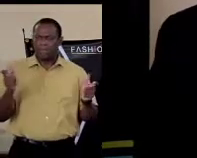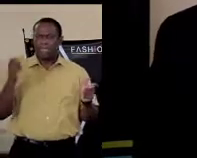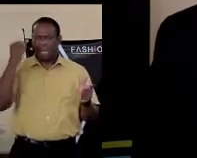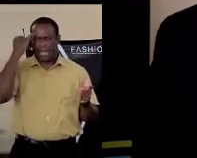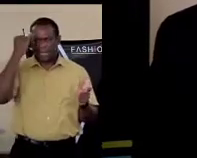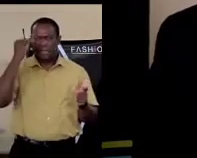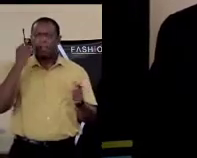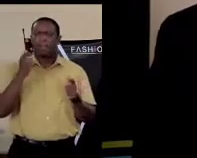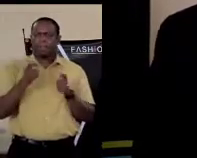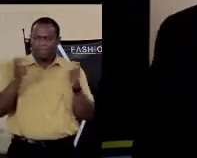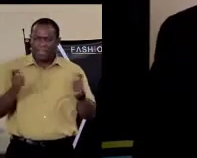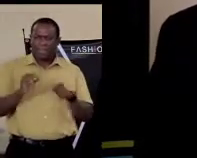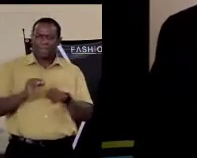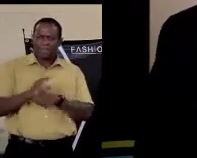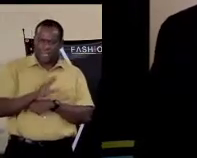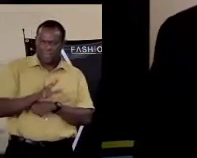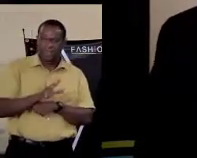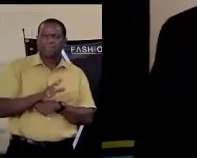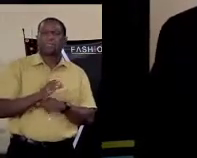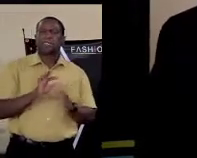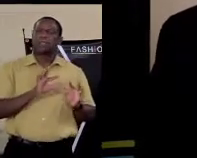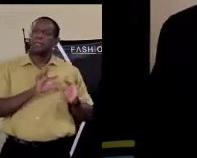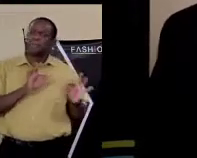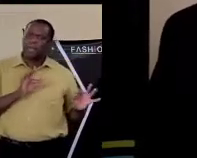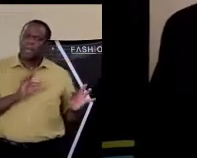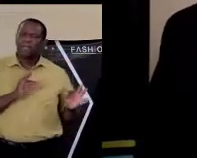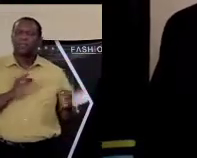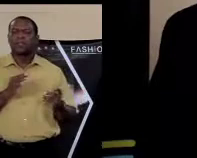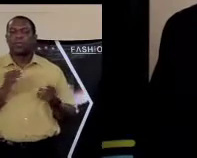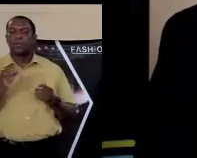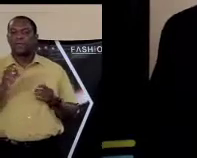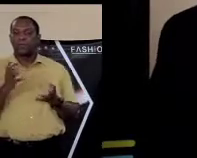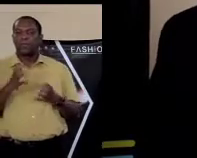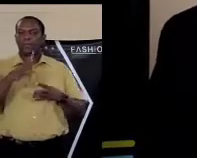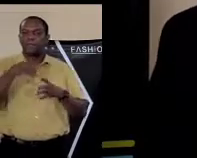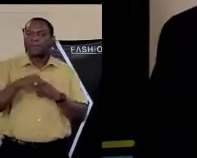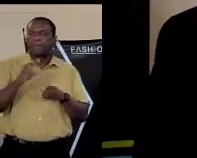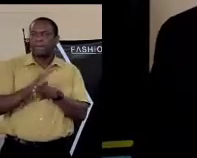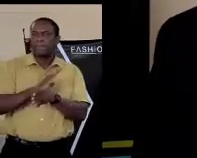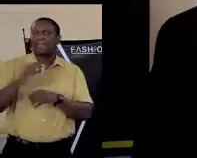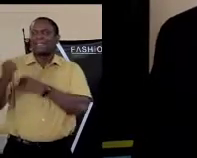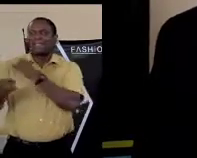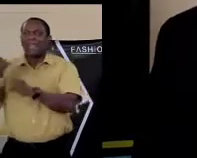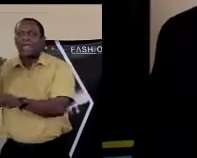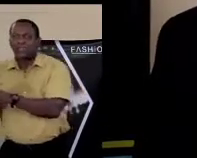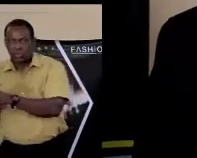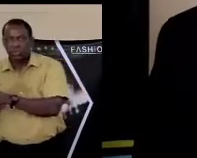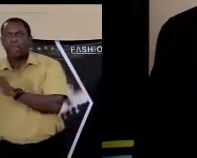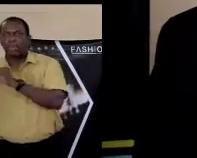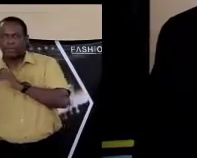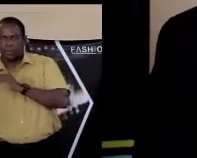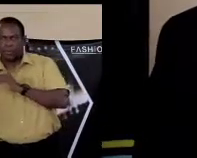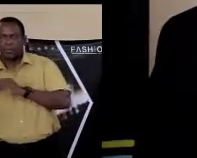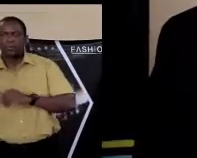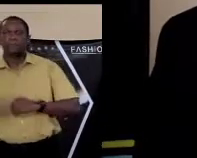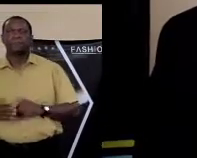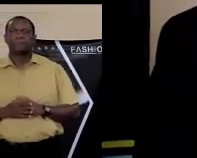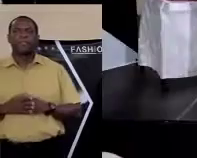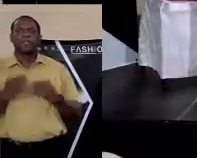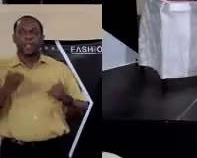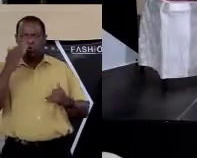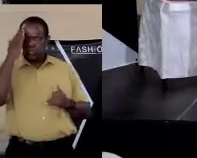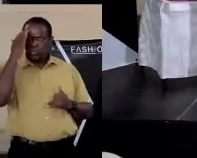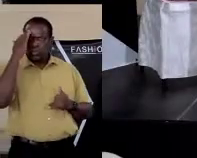business on a local, regional, and international scale. Now, as Lisa said, you all know Mr. Richard